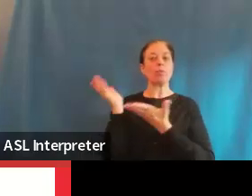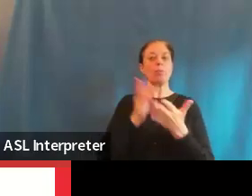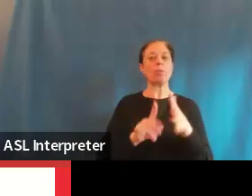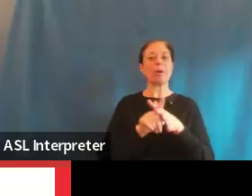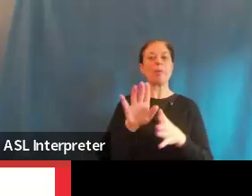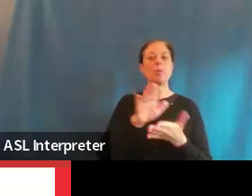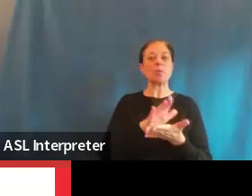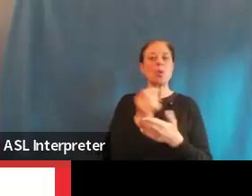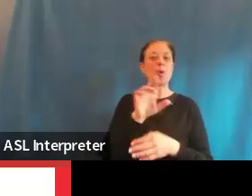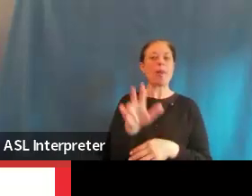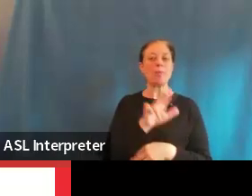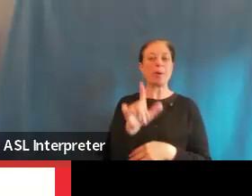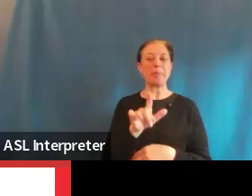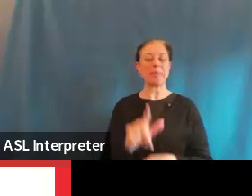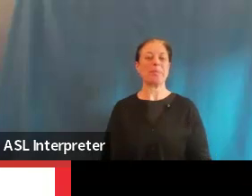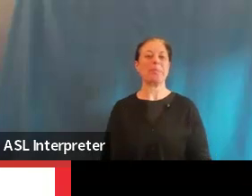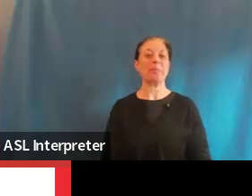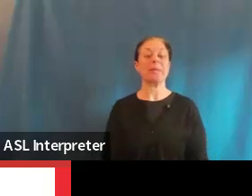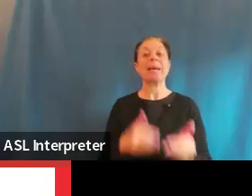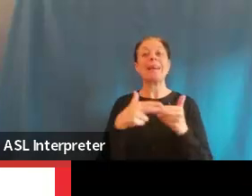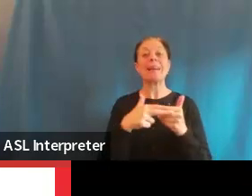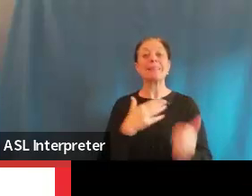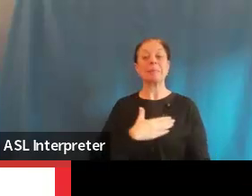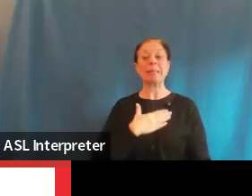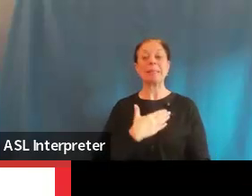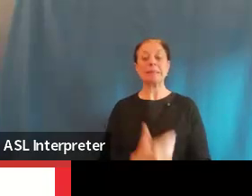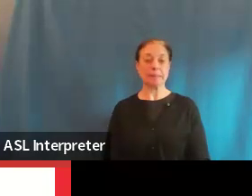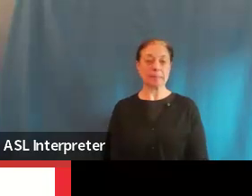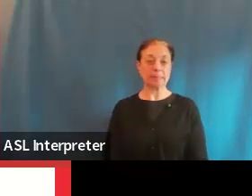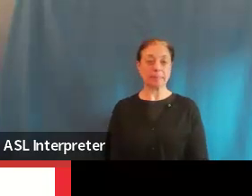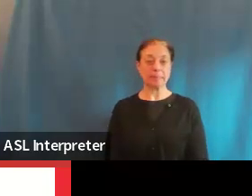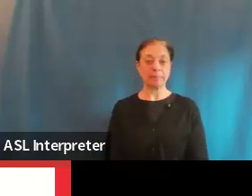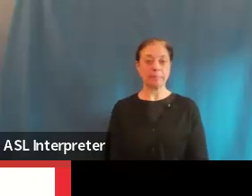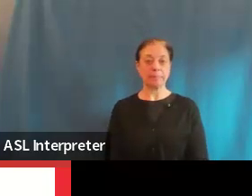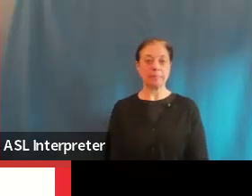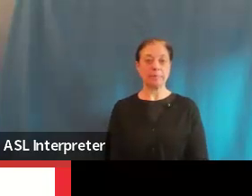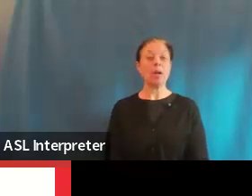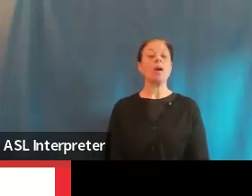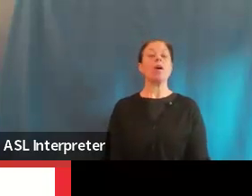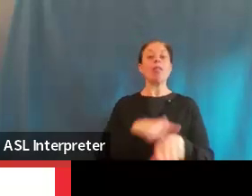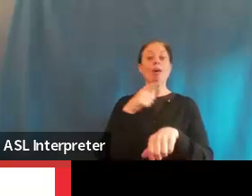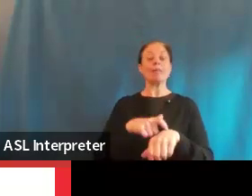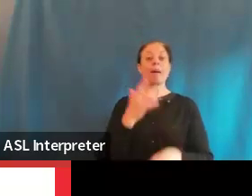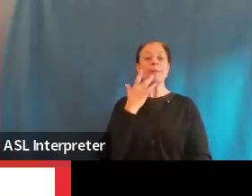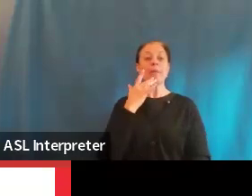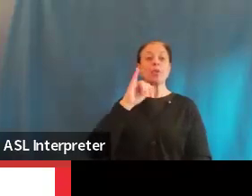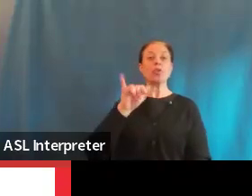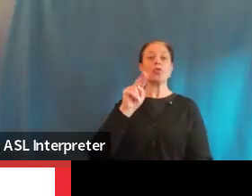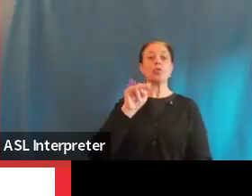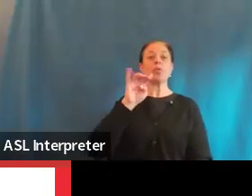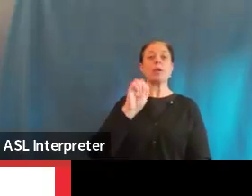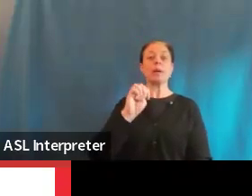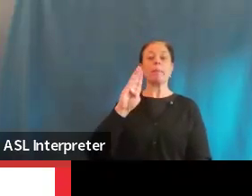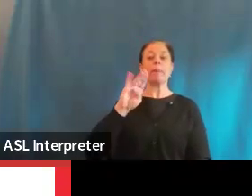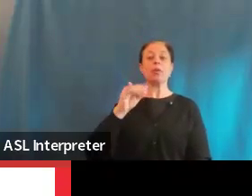your school or library. Next slide, please. A longtime favorite, Junie B. Jones and